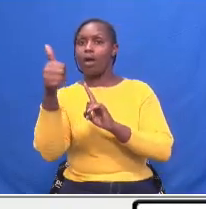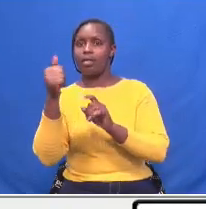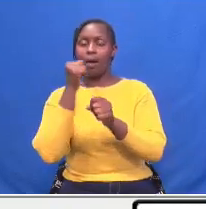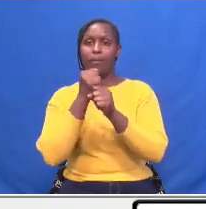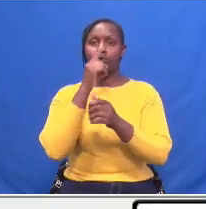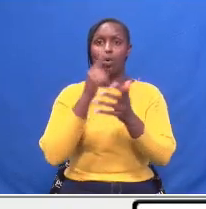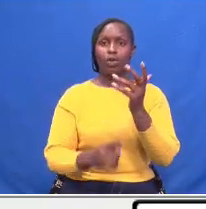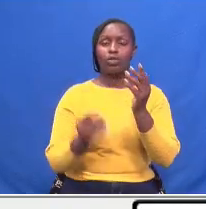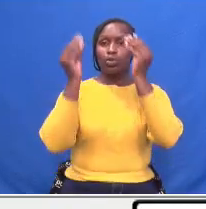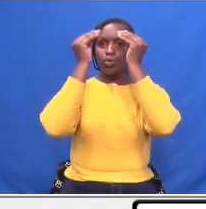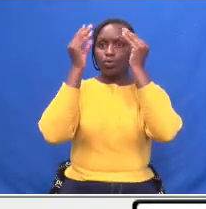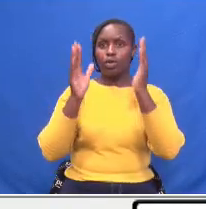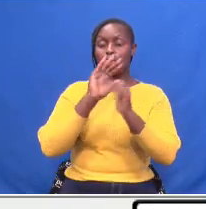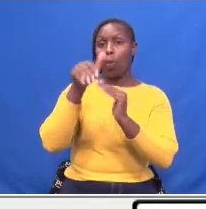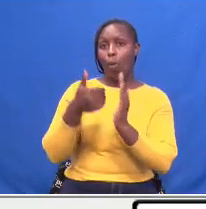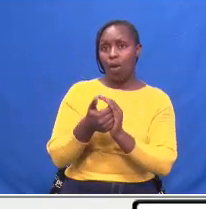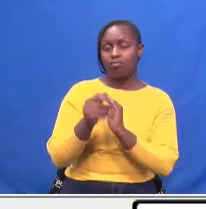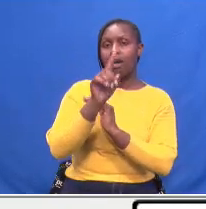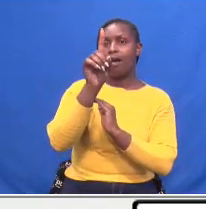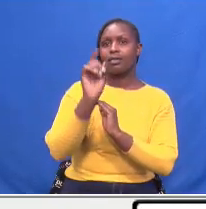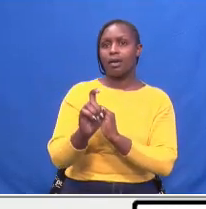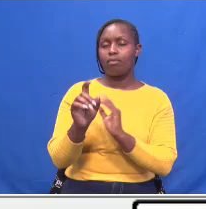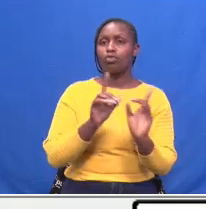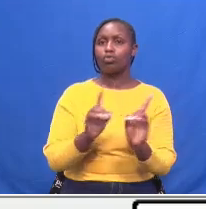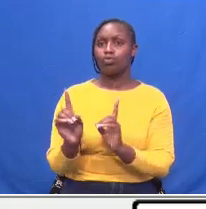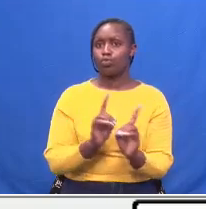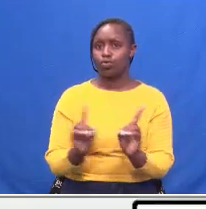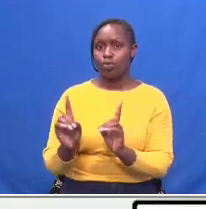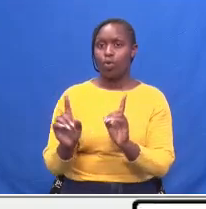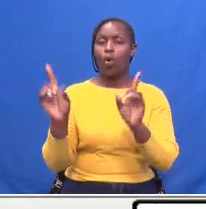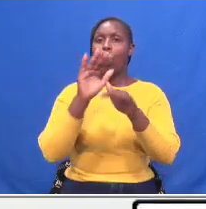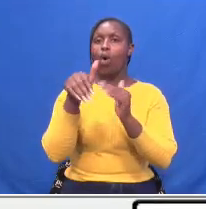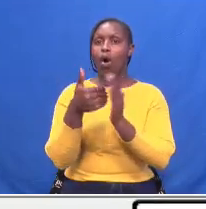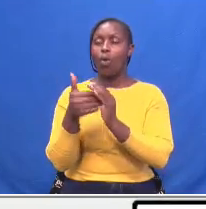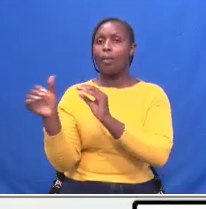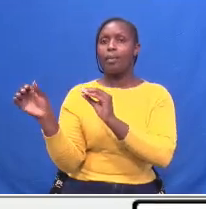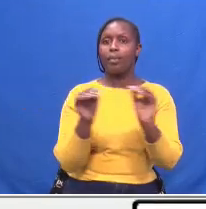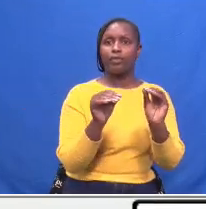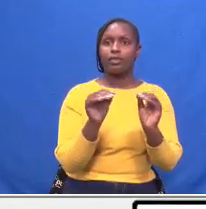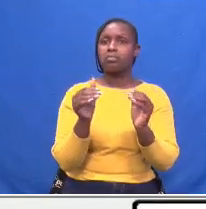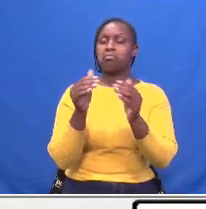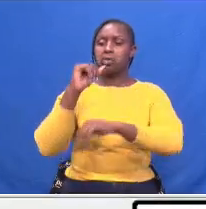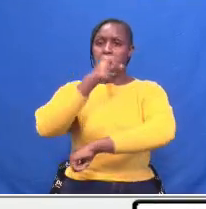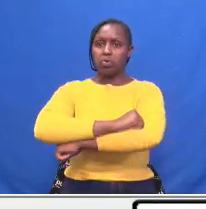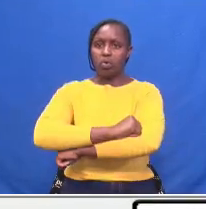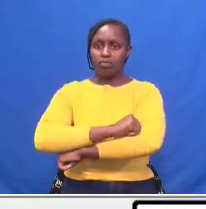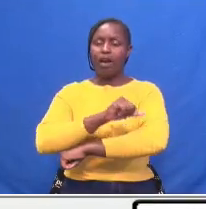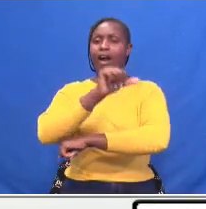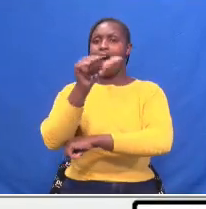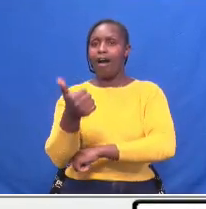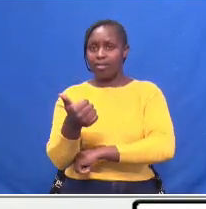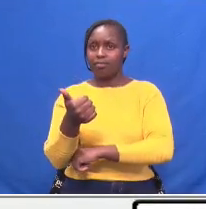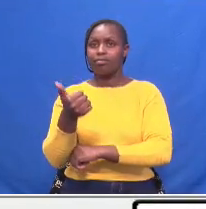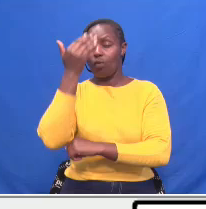miss their exam. So some of those are being moved from the centers, maybe they were into another central place that is safer for them to be able